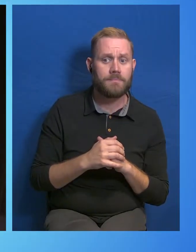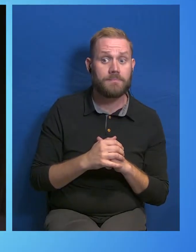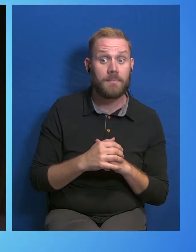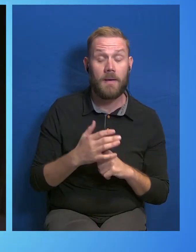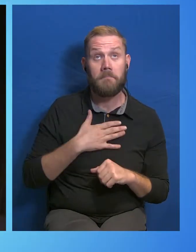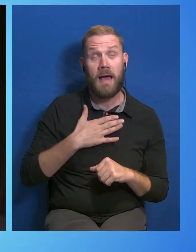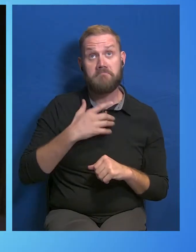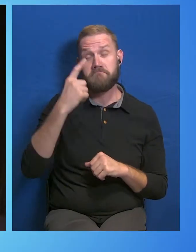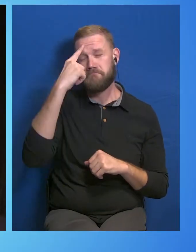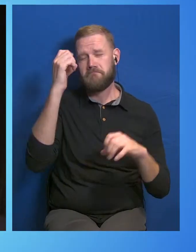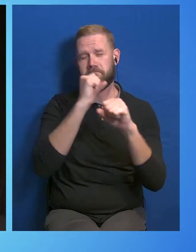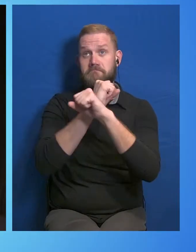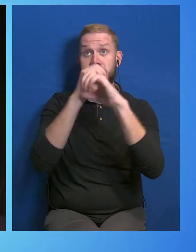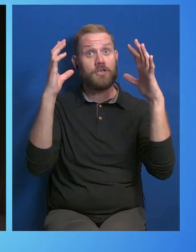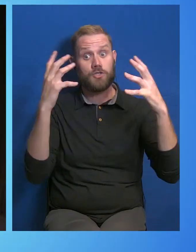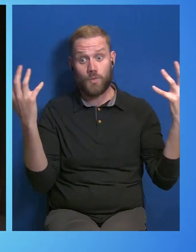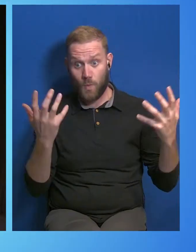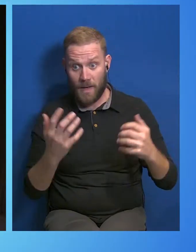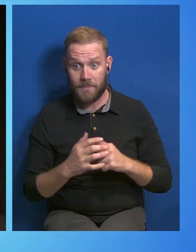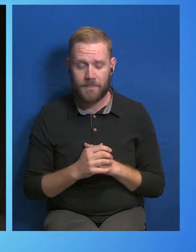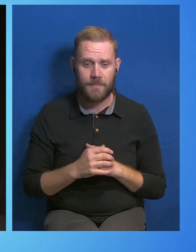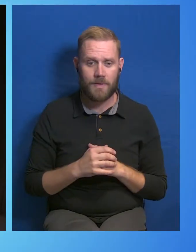In my mind,